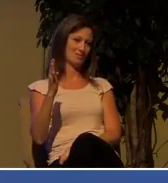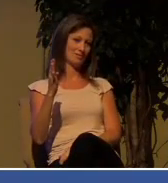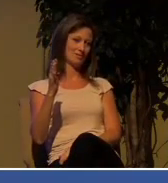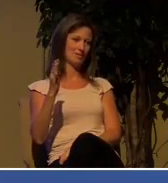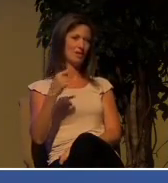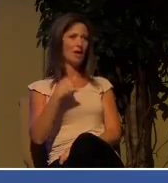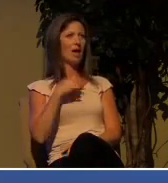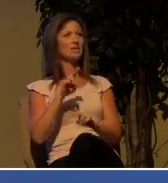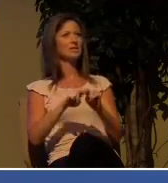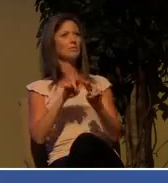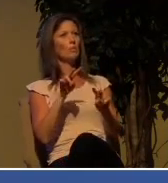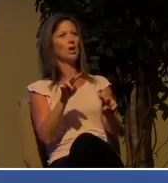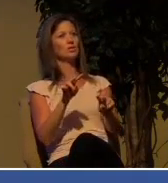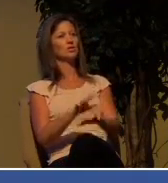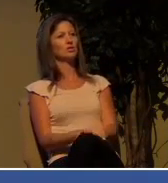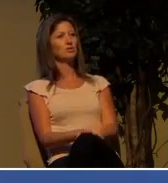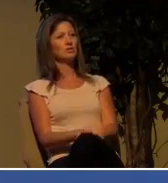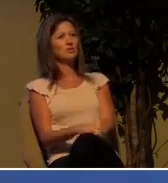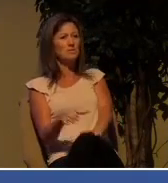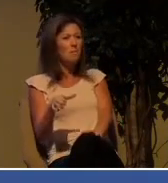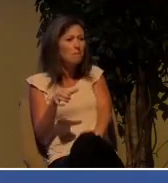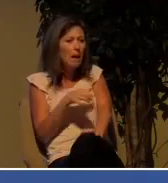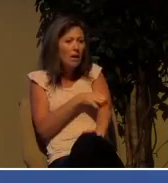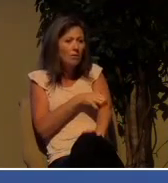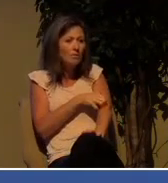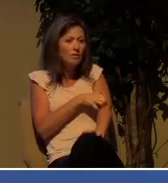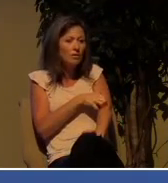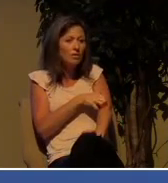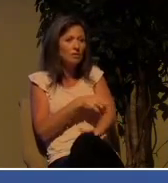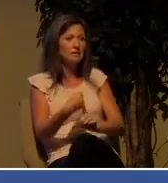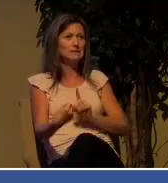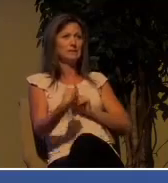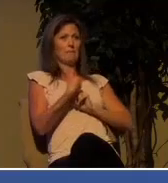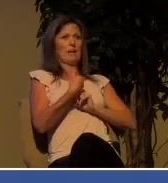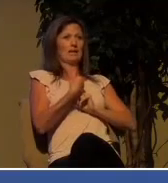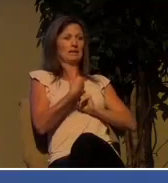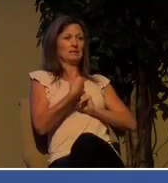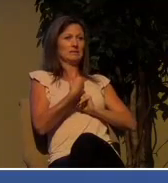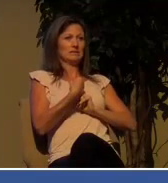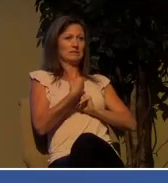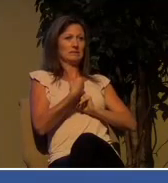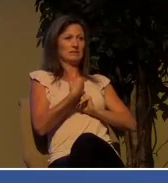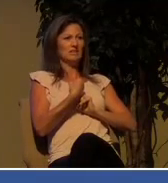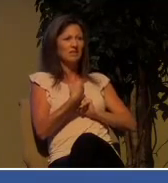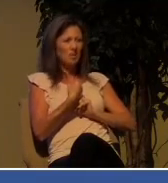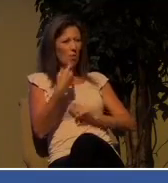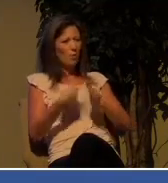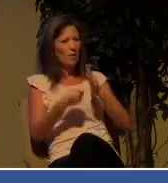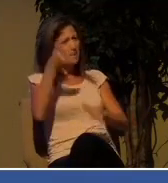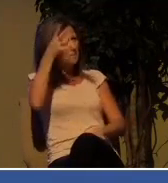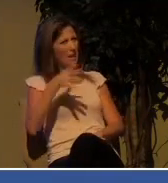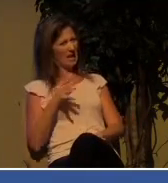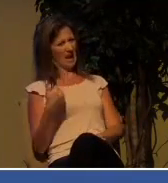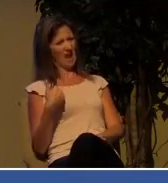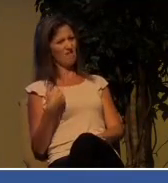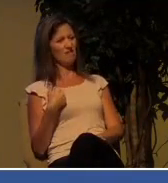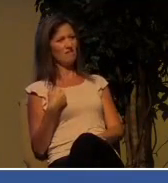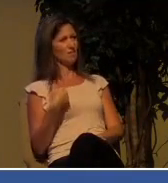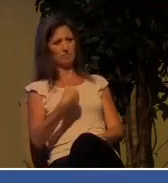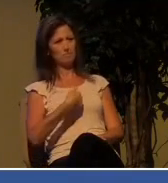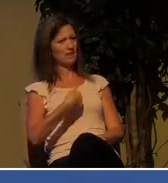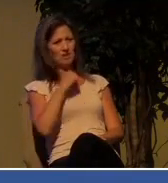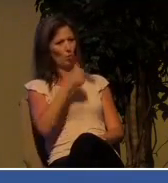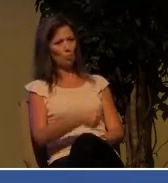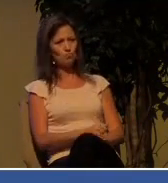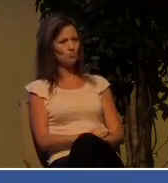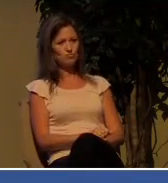It was there, so powerful. And it caused me to wonder about what it was that this man had. And I